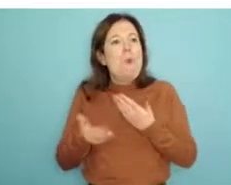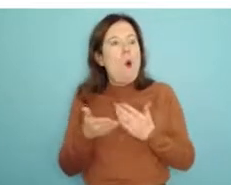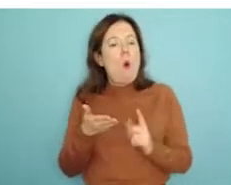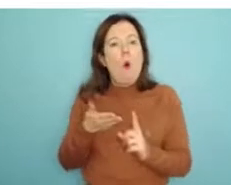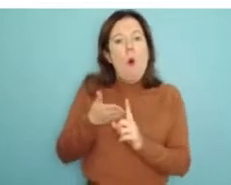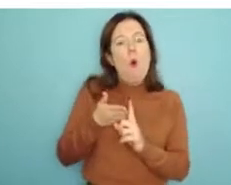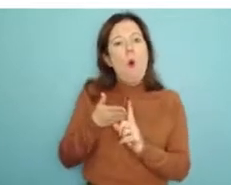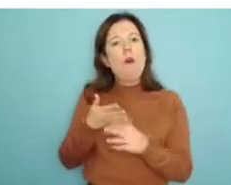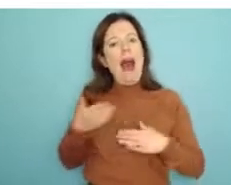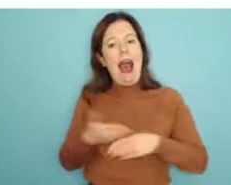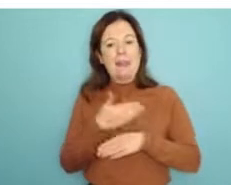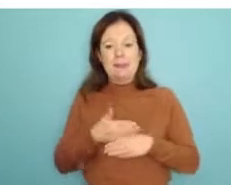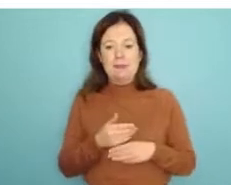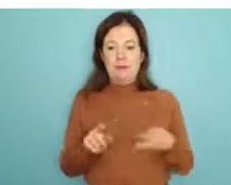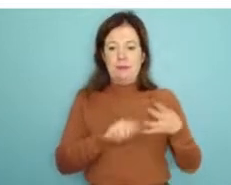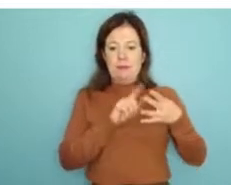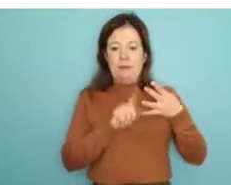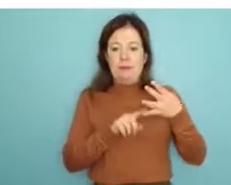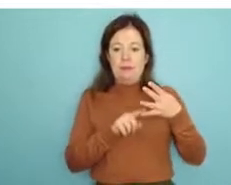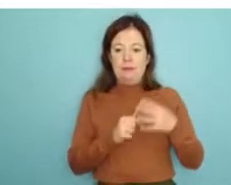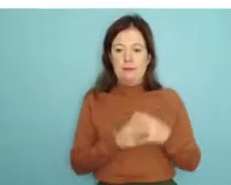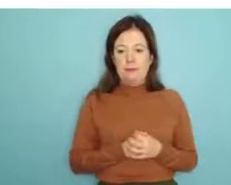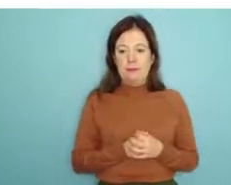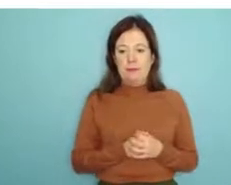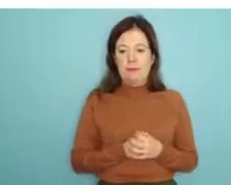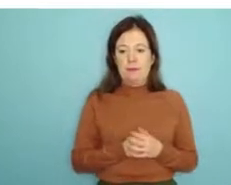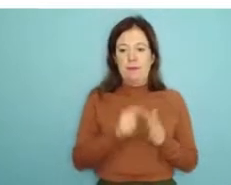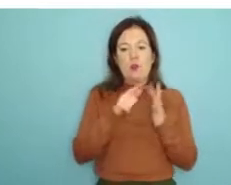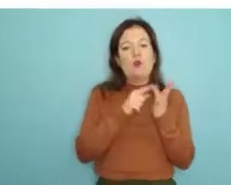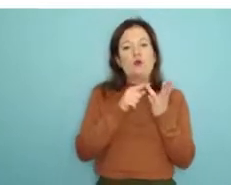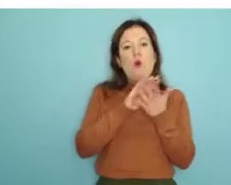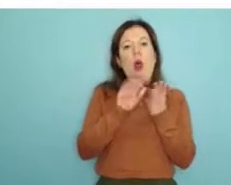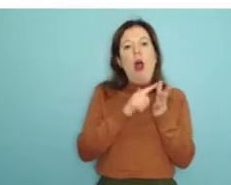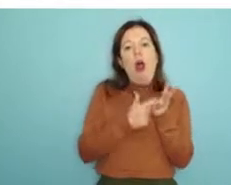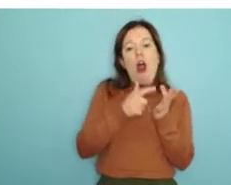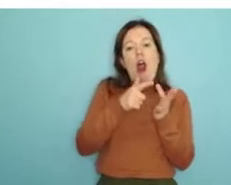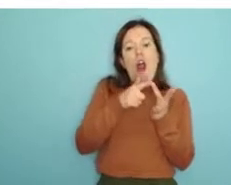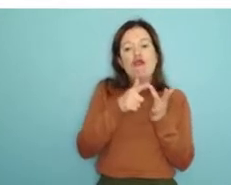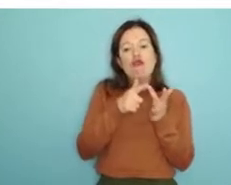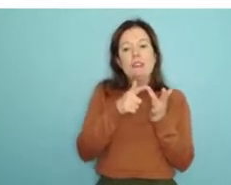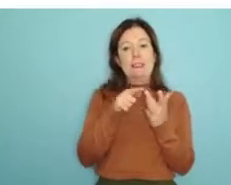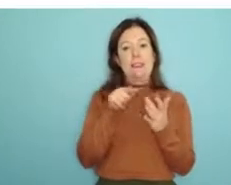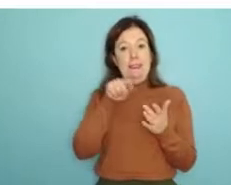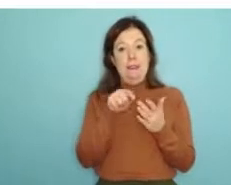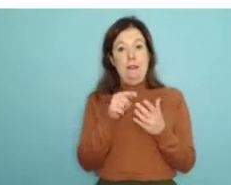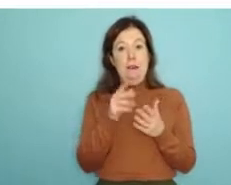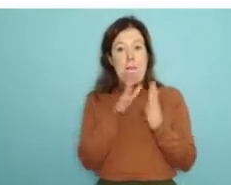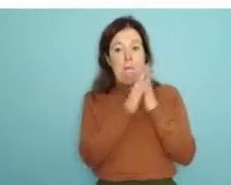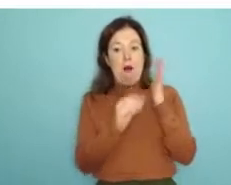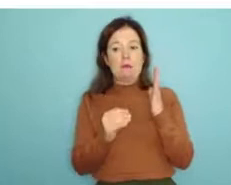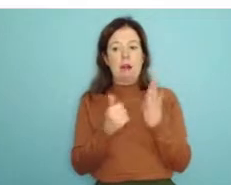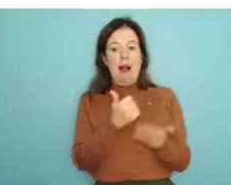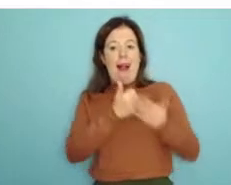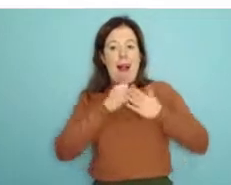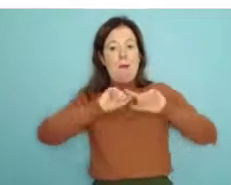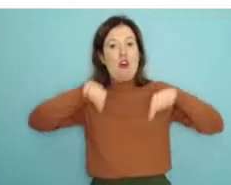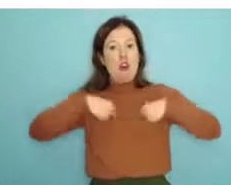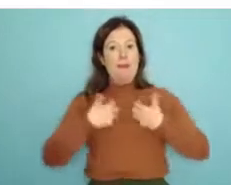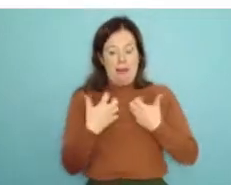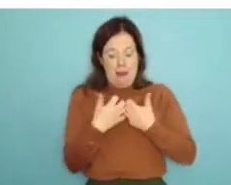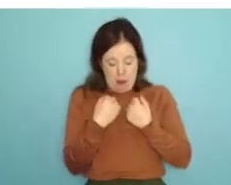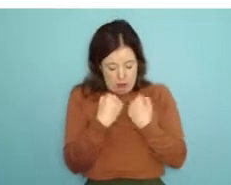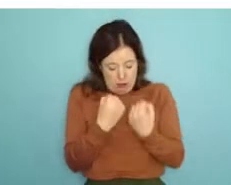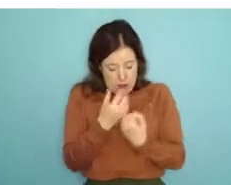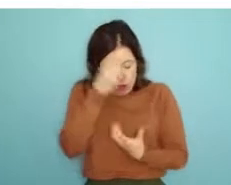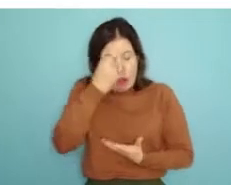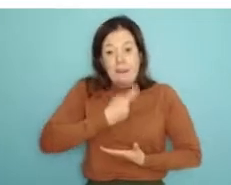the Johari window is a model that I learned about in the Leadership Academy, which enables us to learn more about ourselves. And you could use that